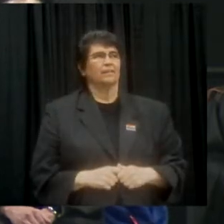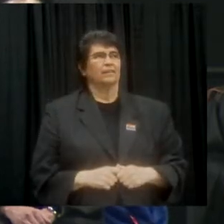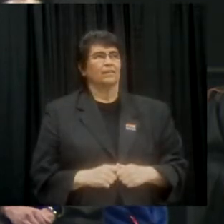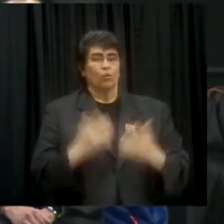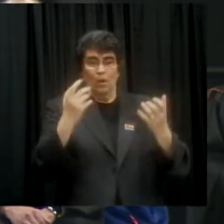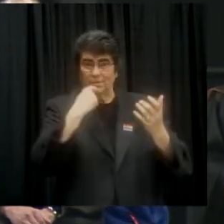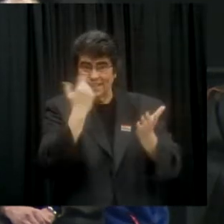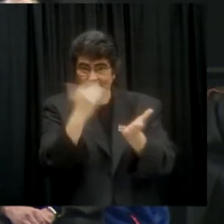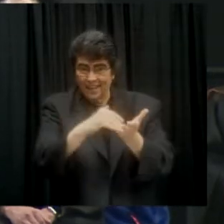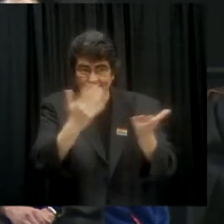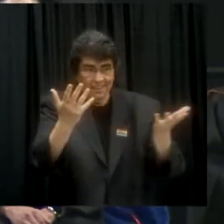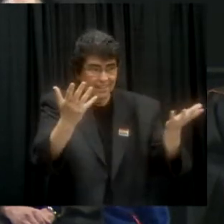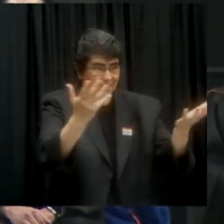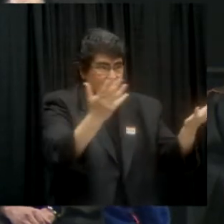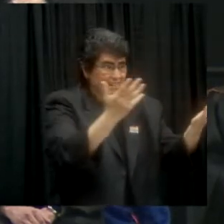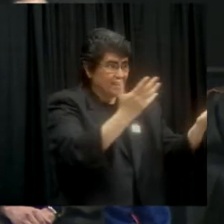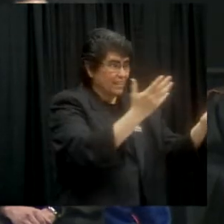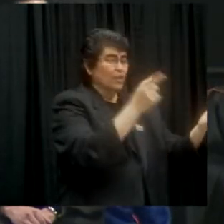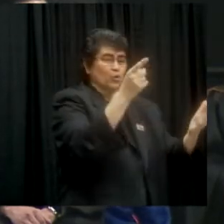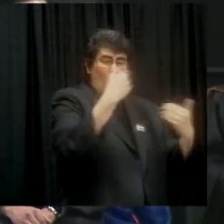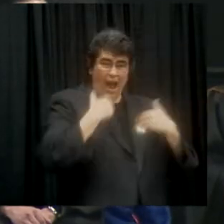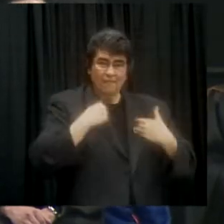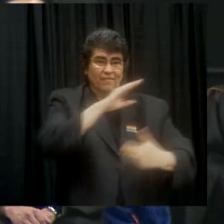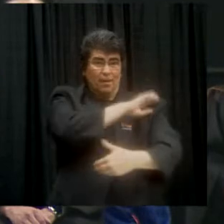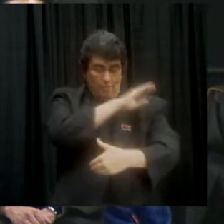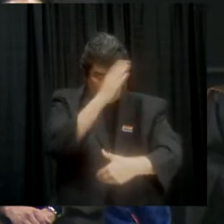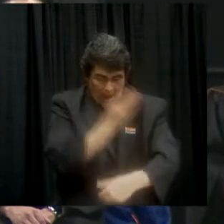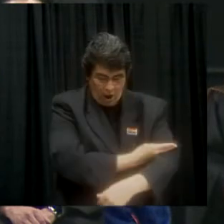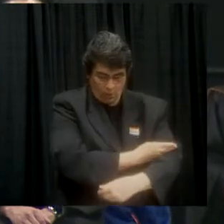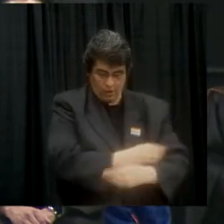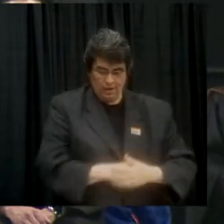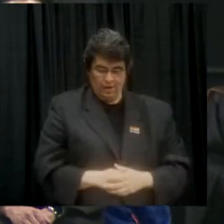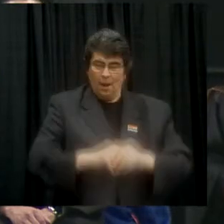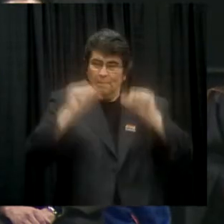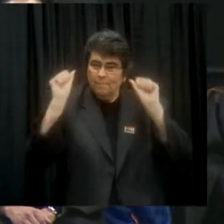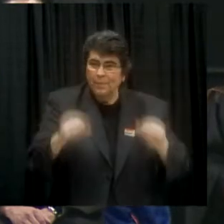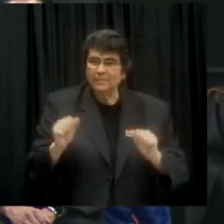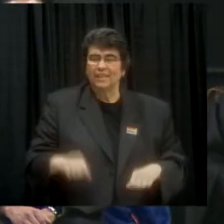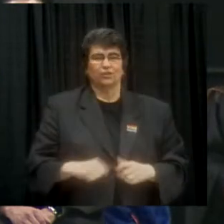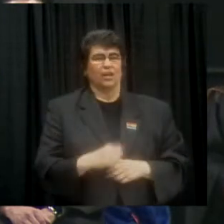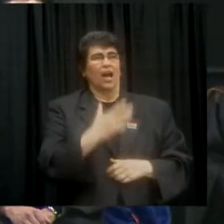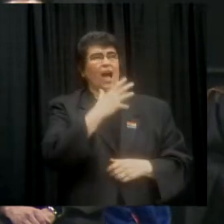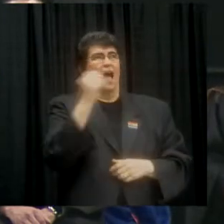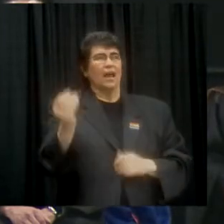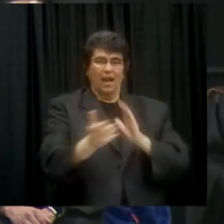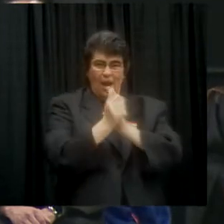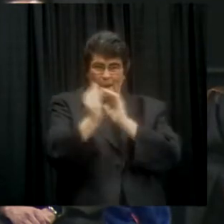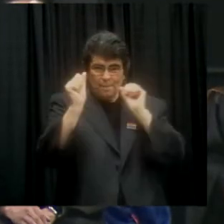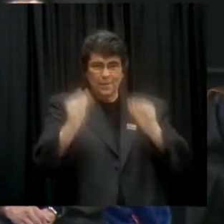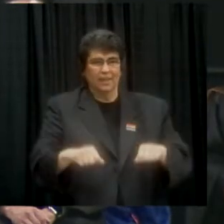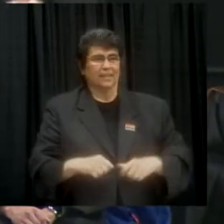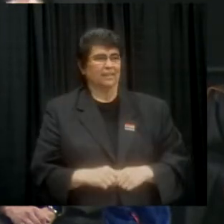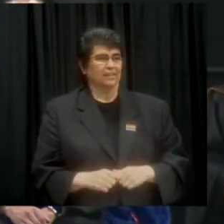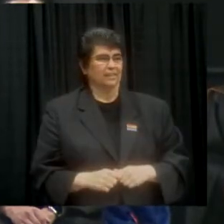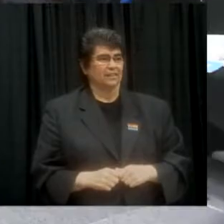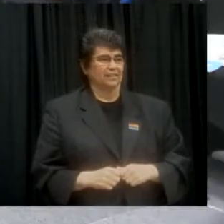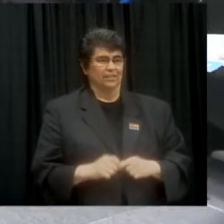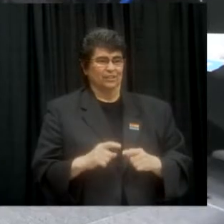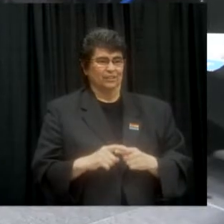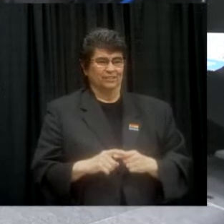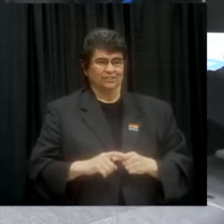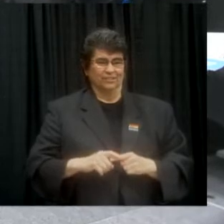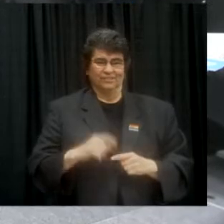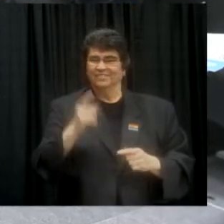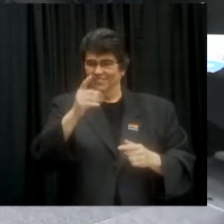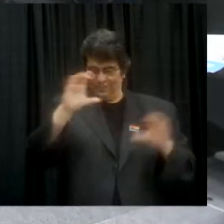Want me to say it again? You guys have the power, the potential, and the ability to do anything